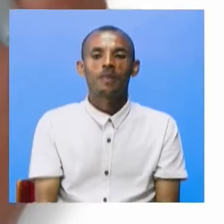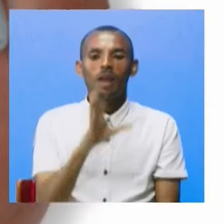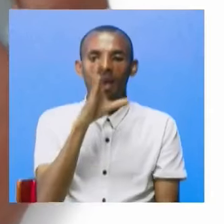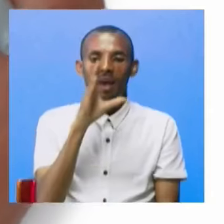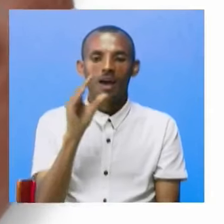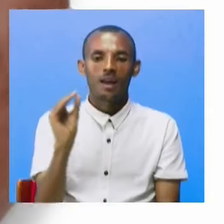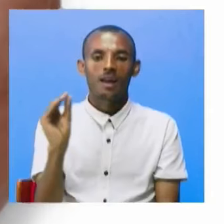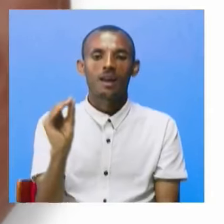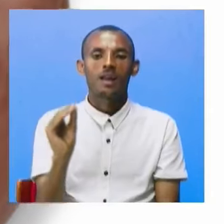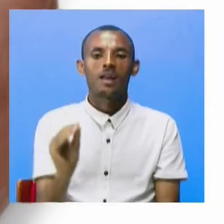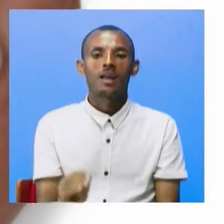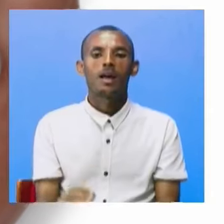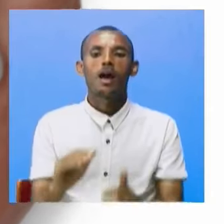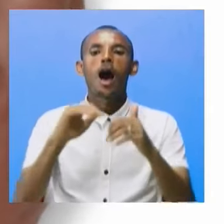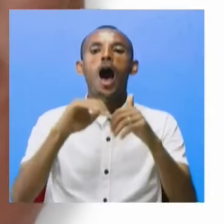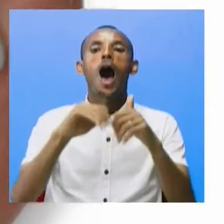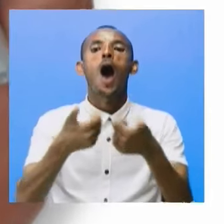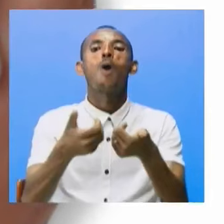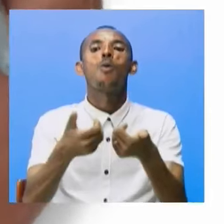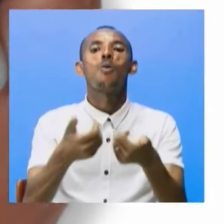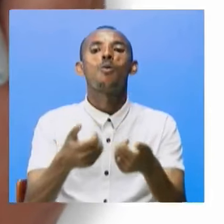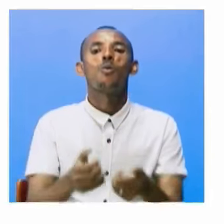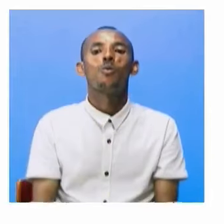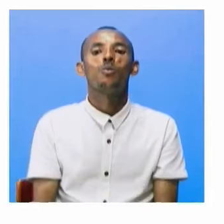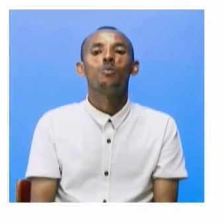and how.